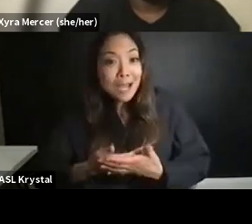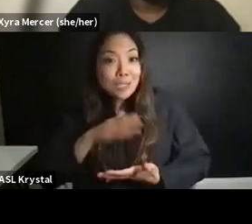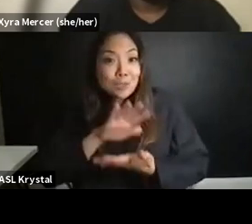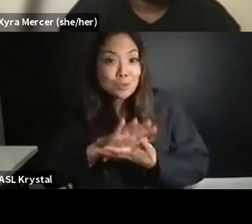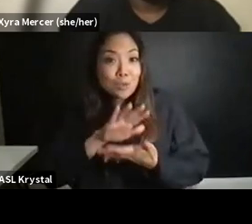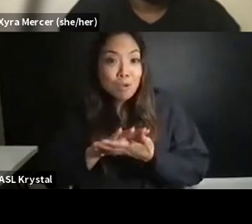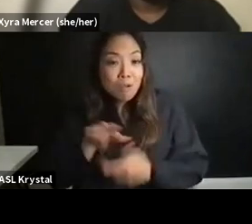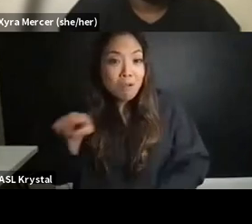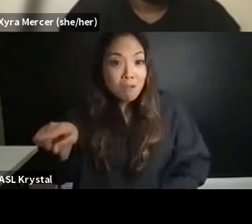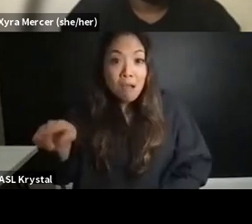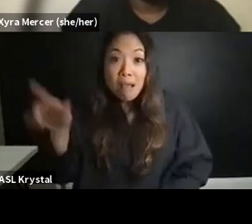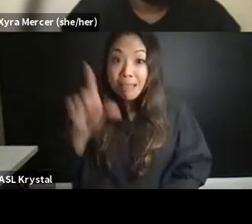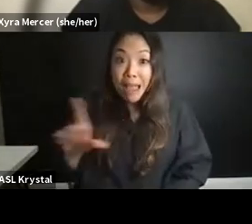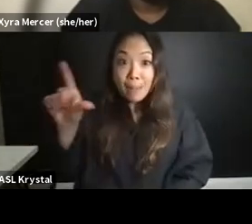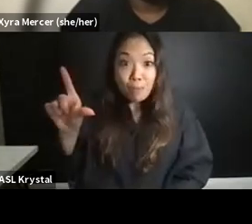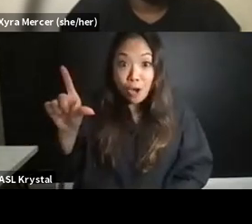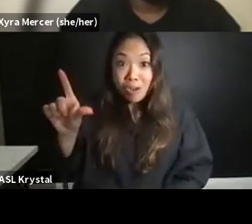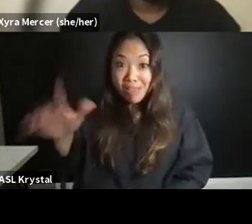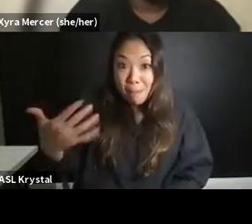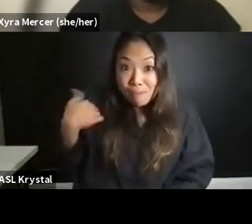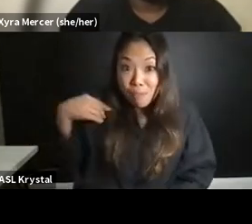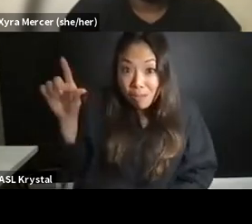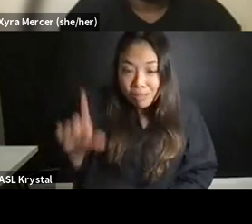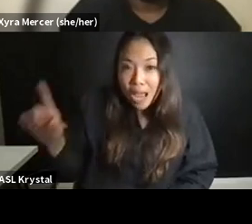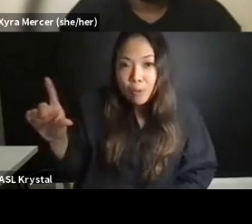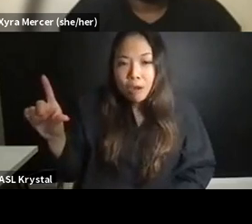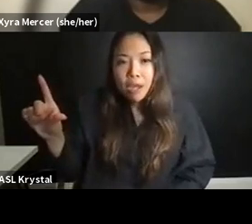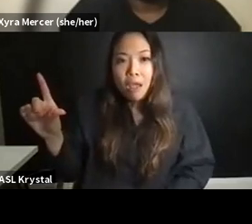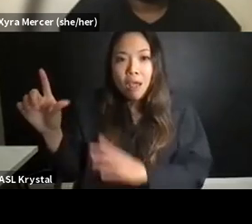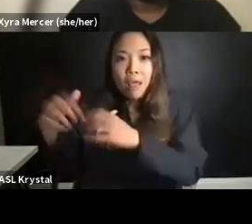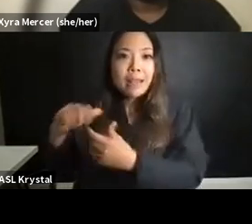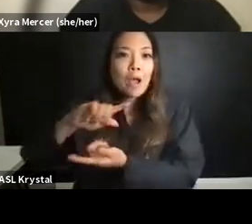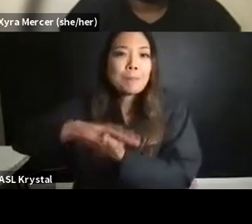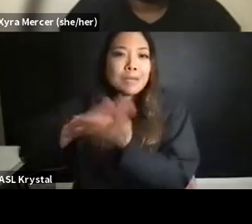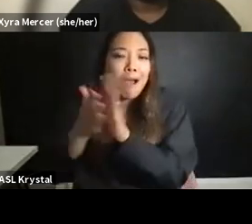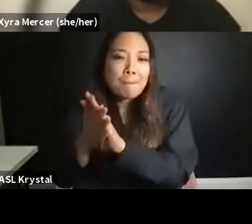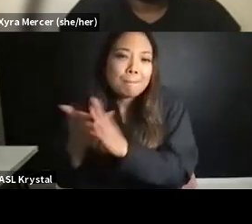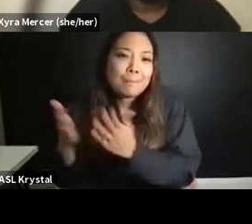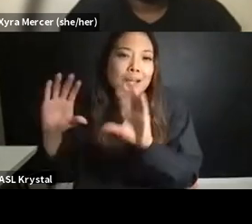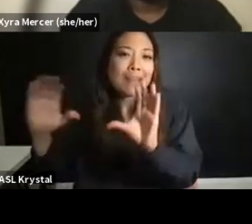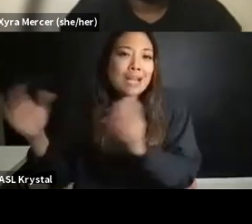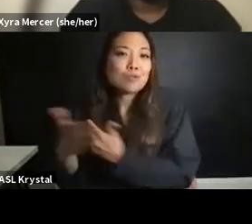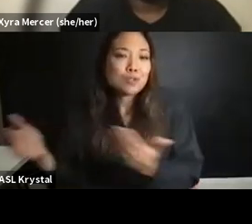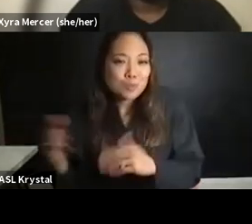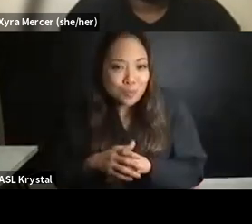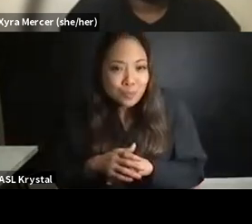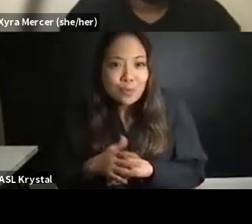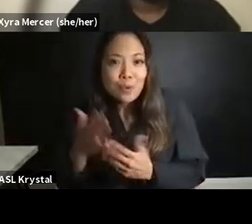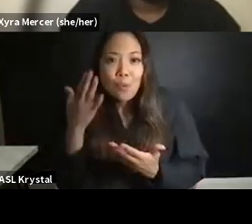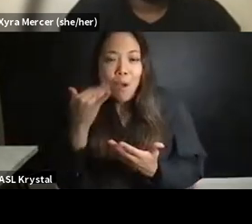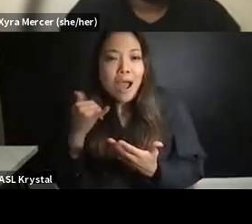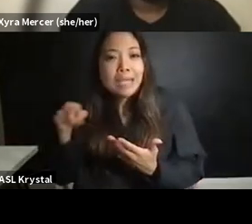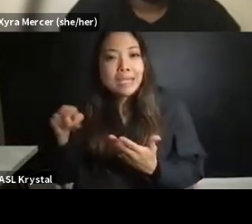library has been transformed more permanently into a classroom because of the need for larger